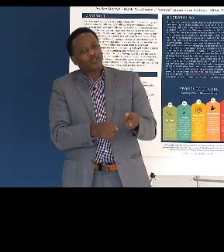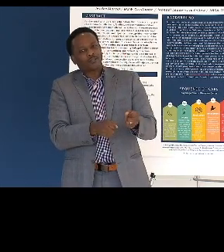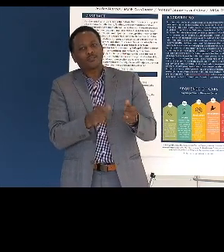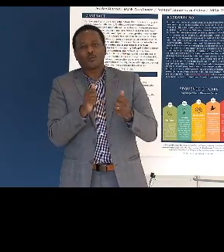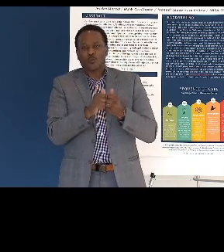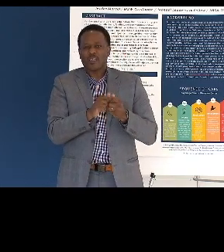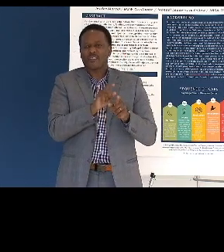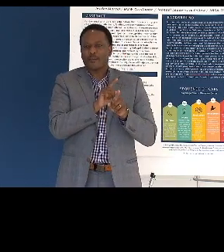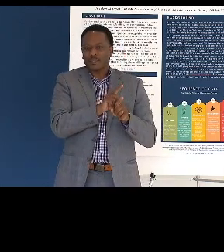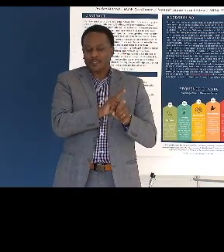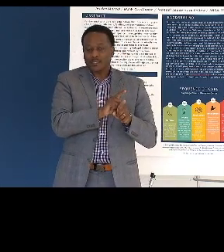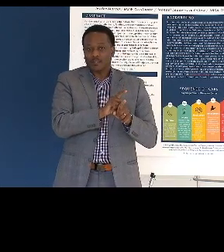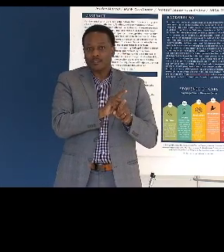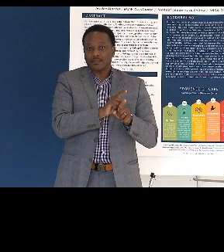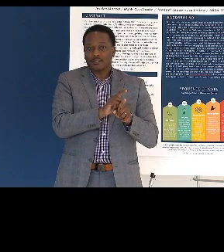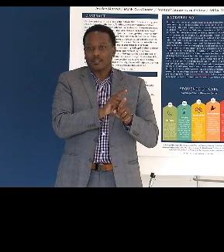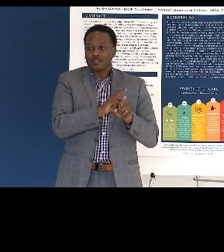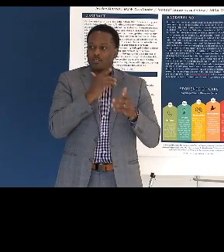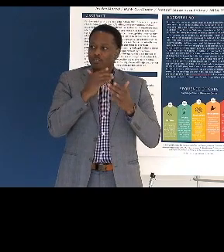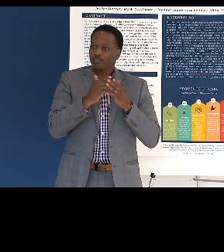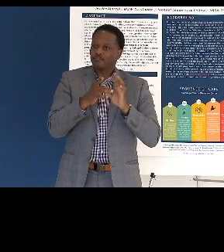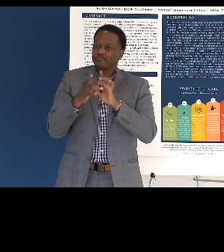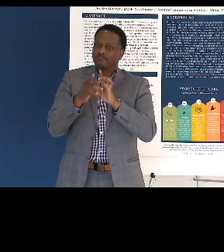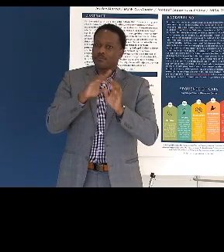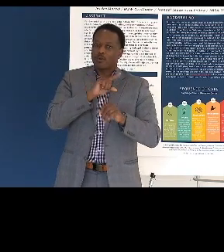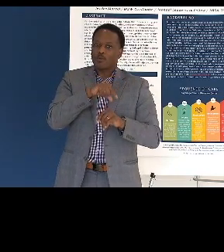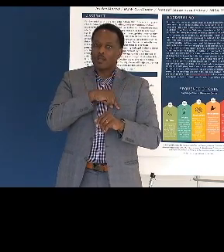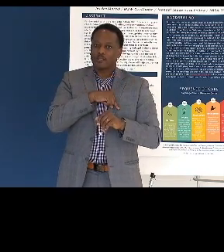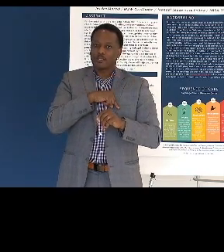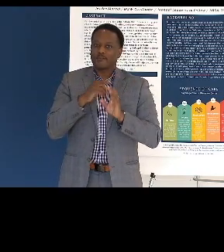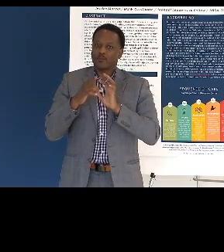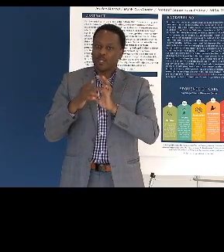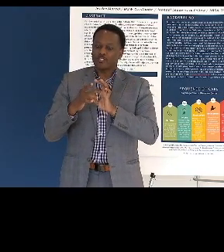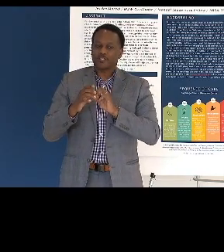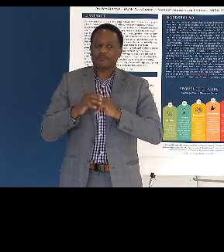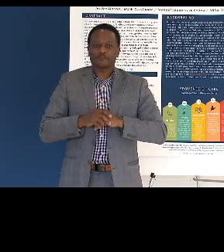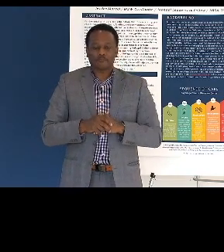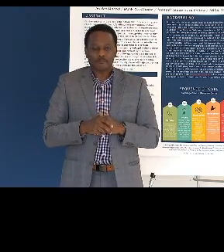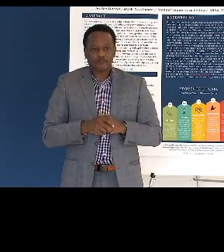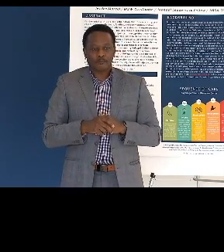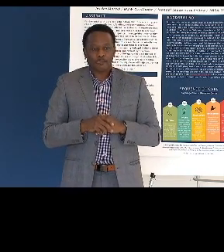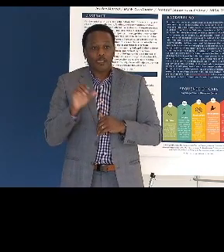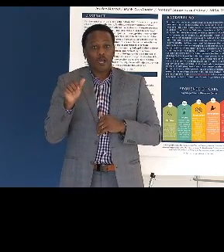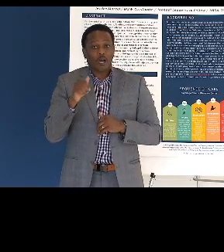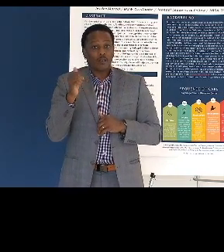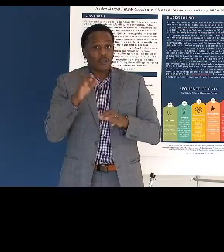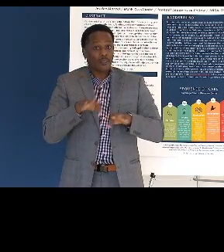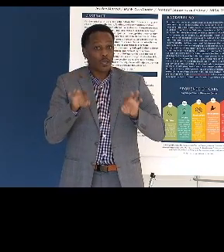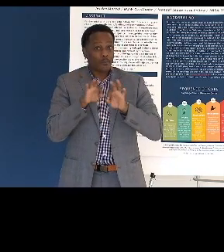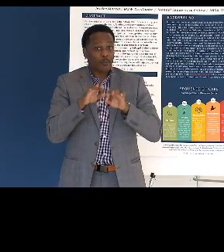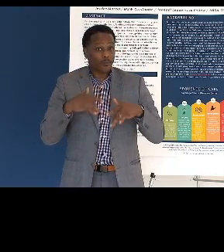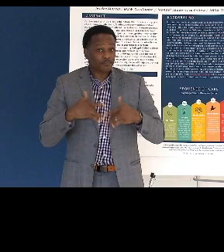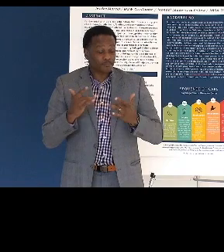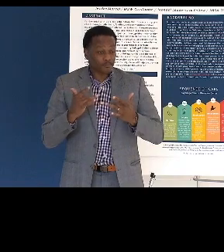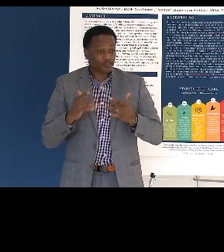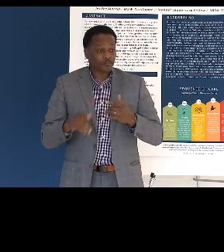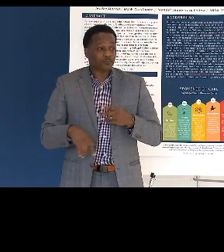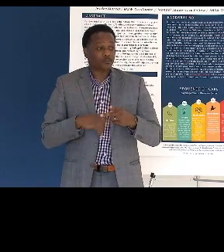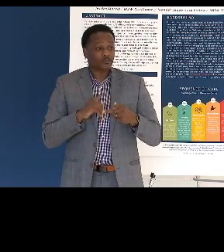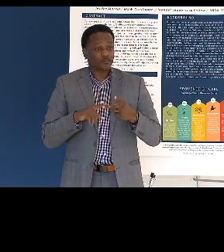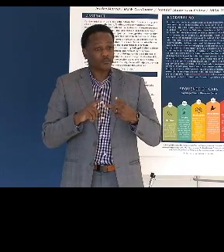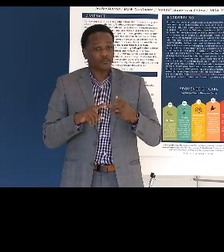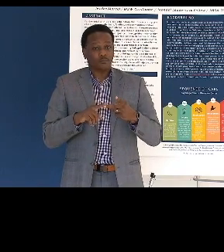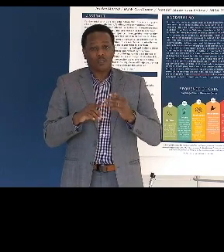positively affected the quality of mentoring. And another factor to consider is the commitment level of